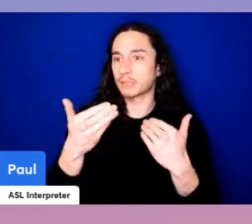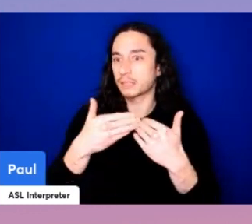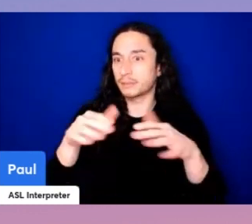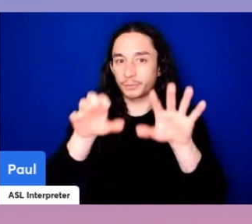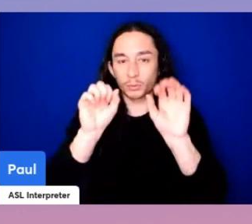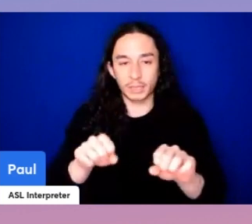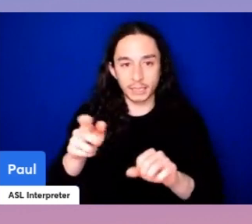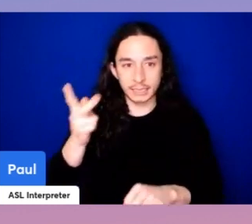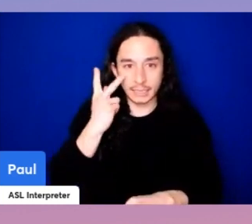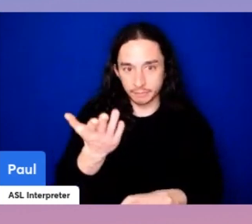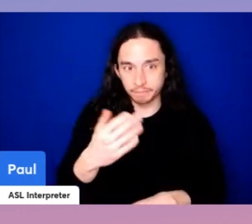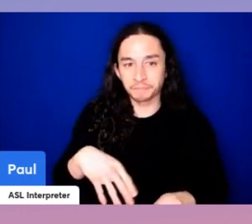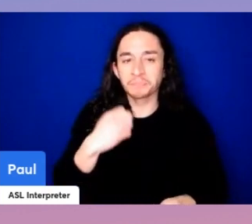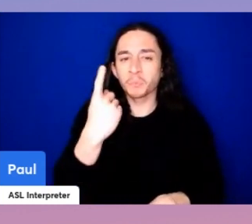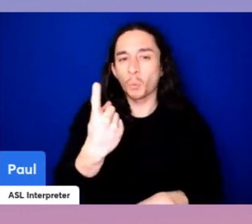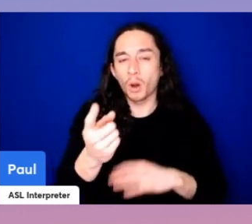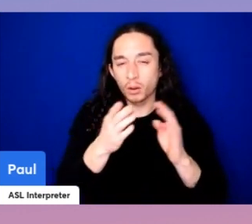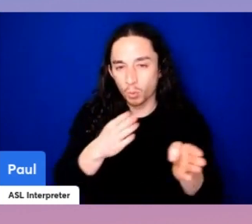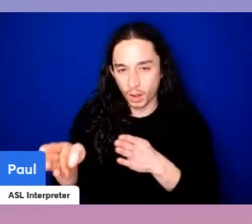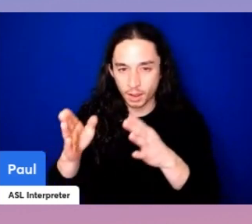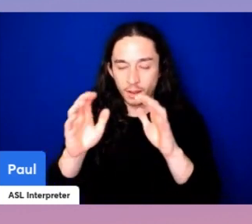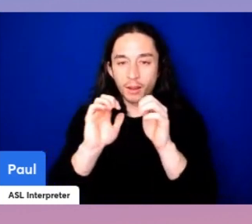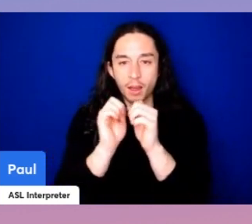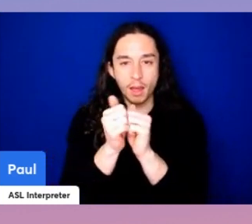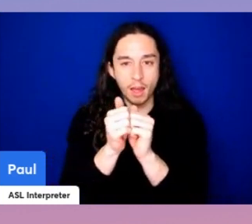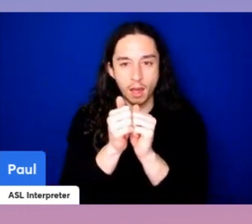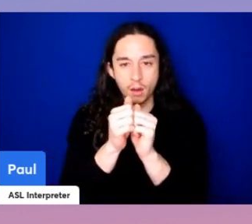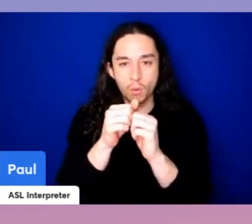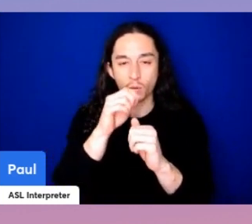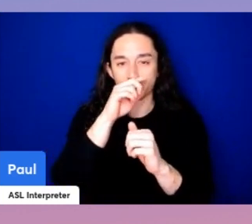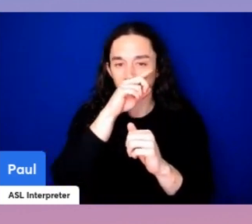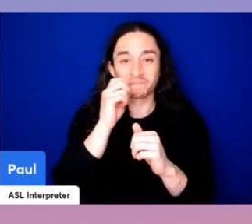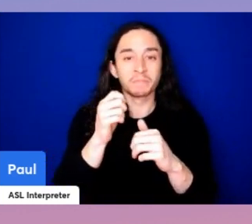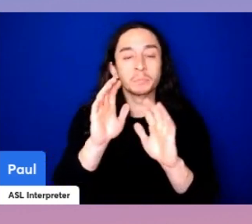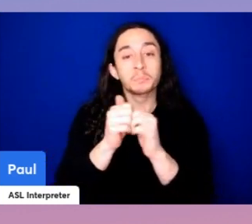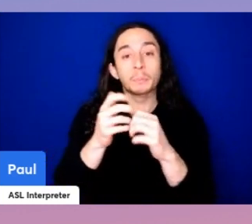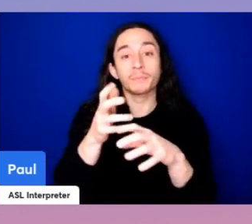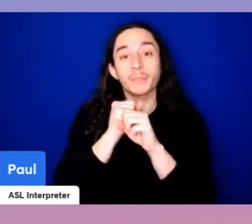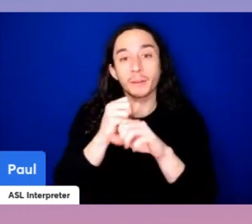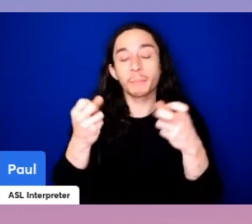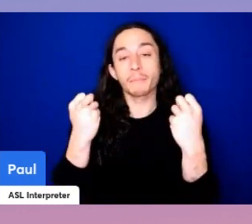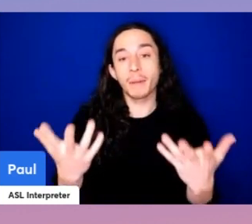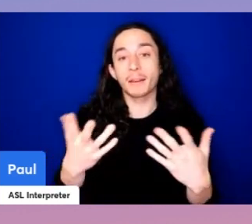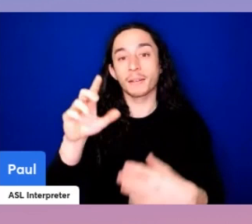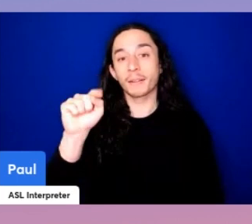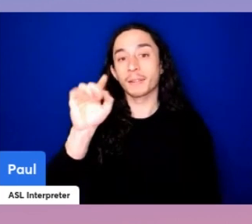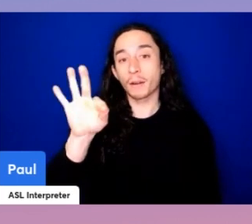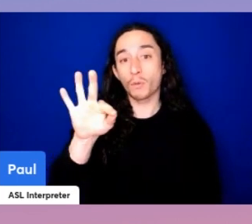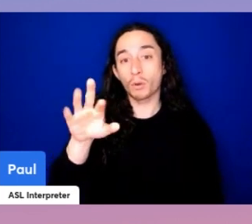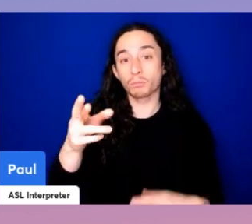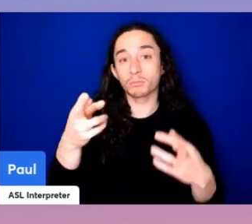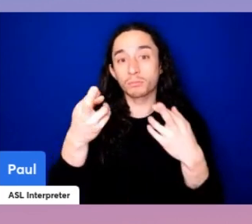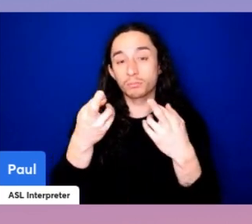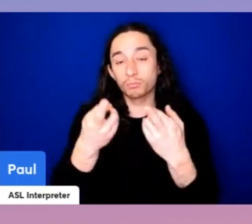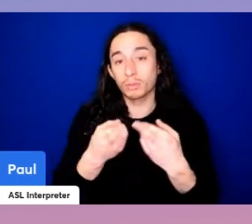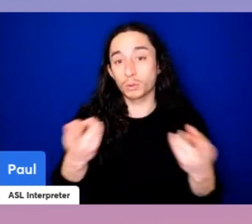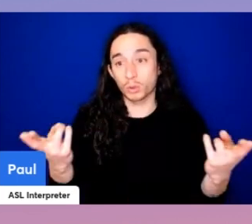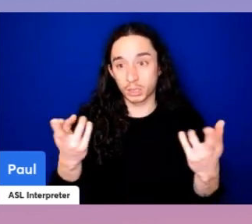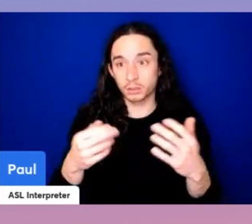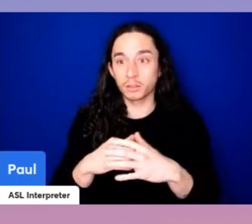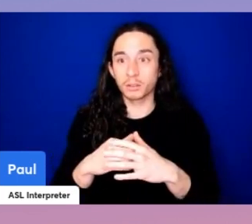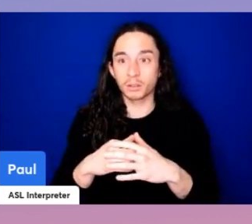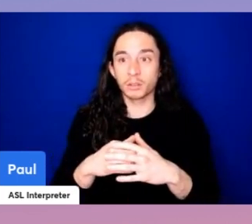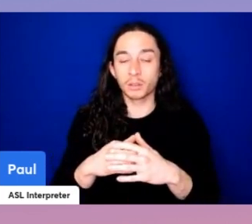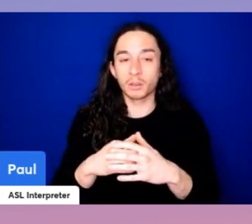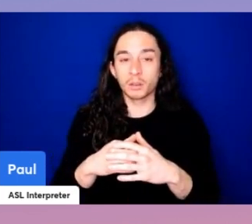to package many Terraform resources to be